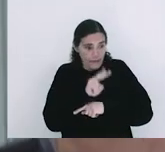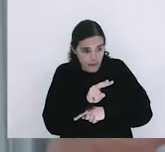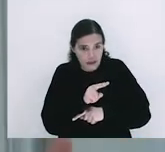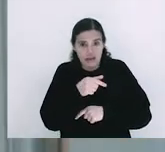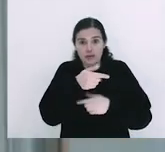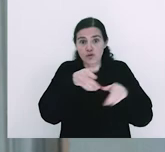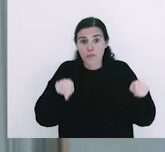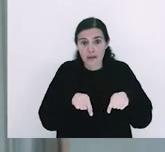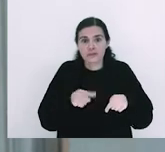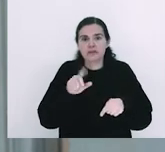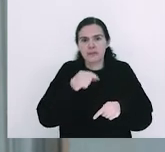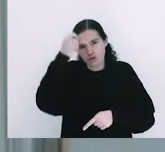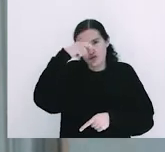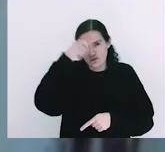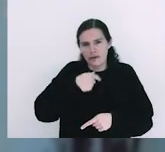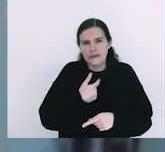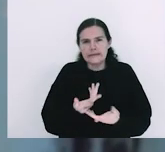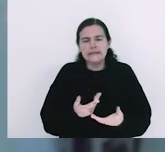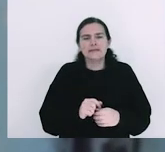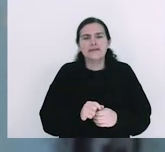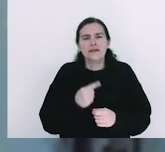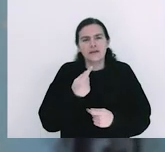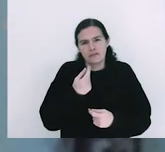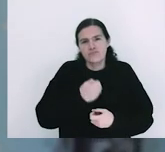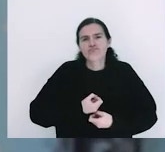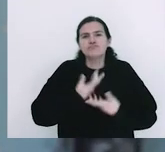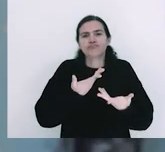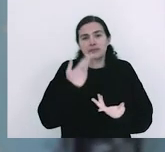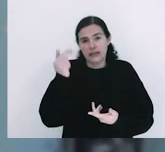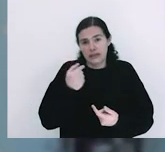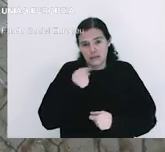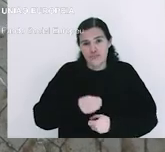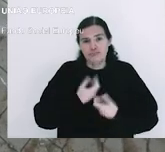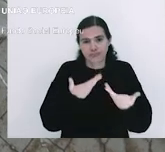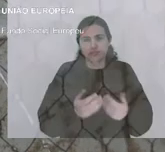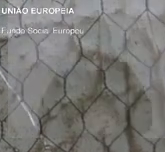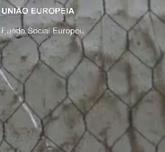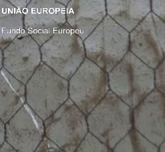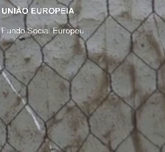the space, and the story, which is being shared by the artist.